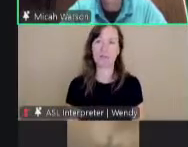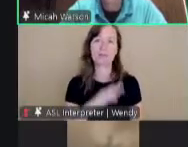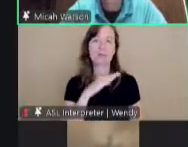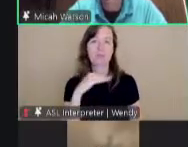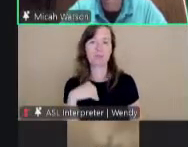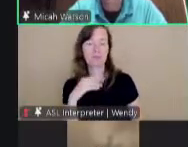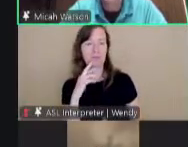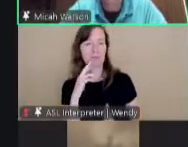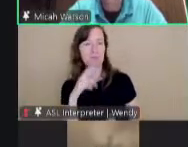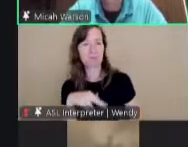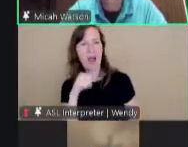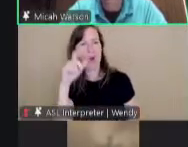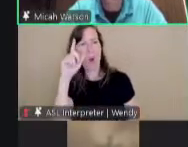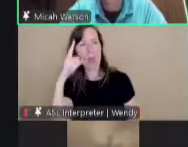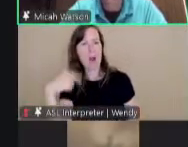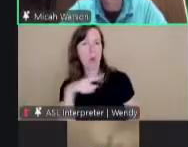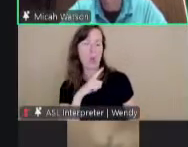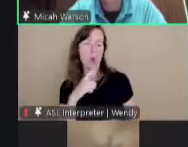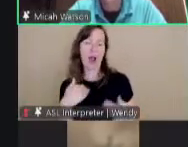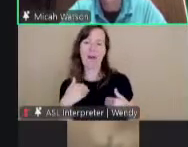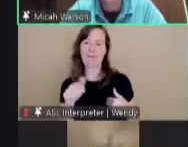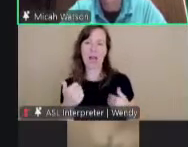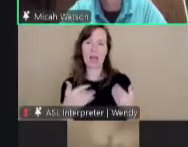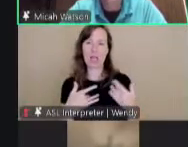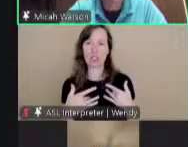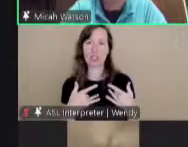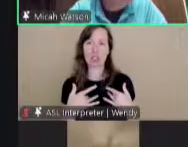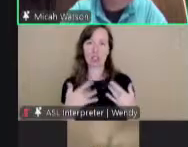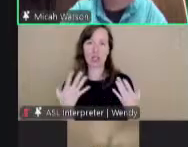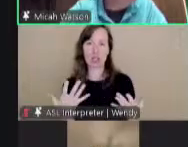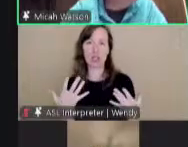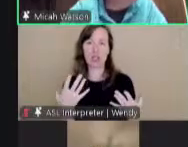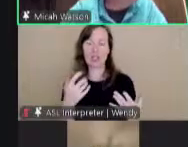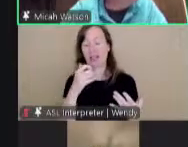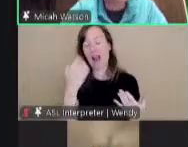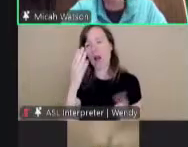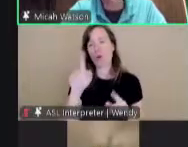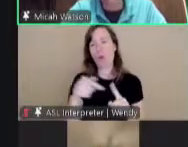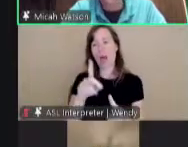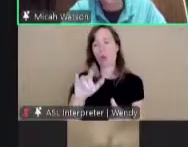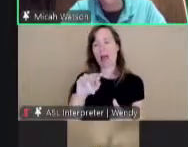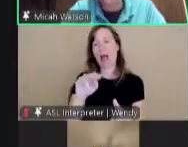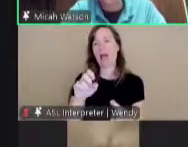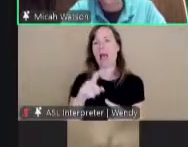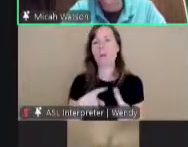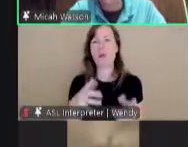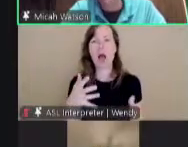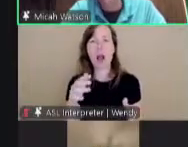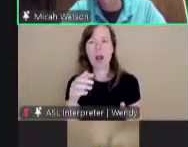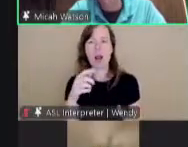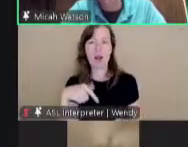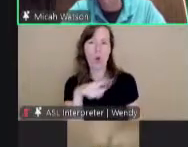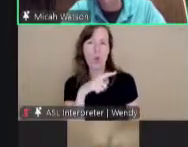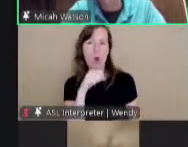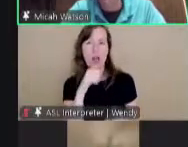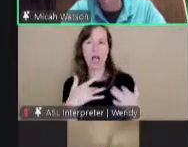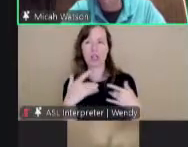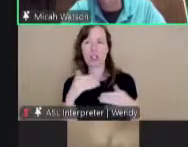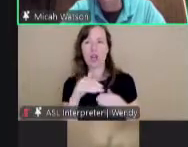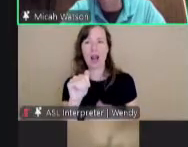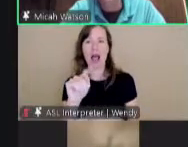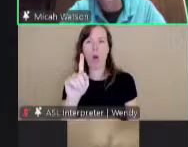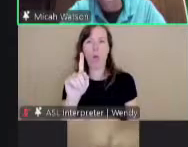us are have any concern. I don't want to speak for Diane, but I don't think any of us are concerned that at 103, the apartments